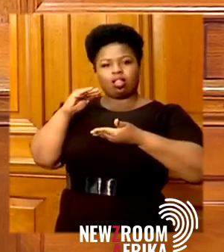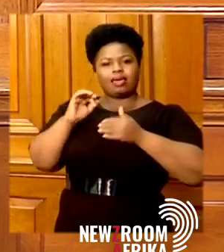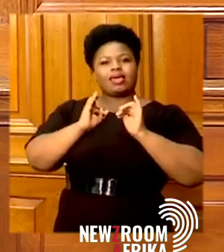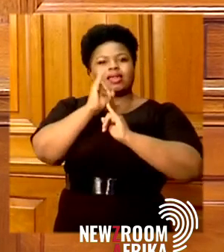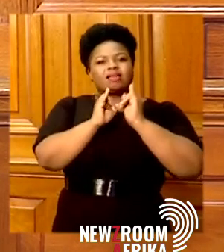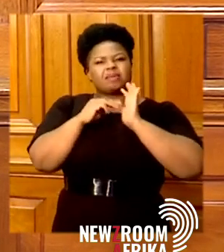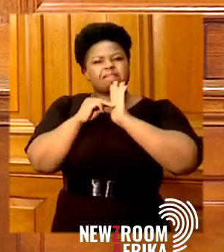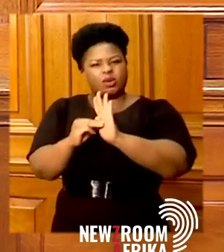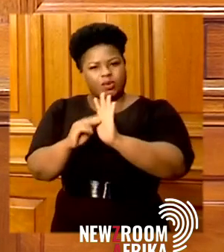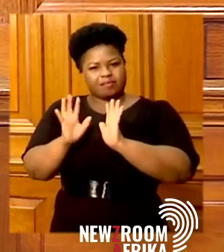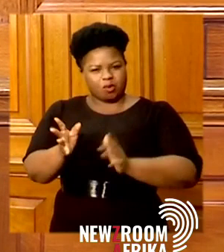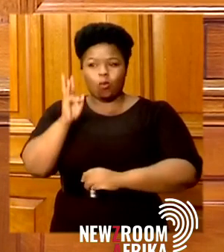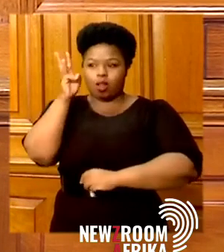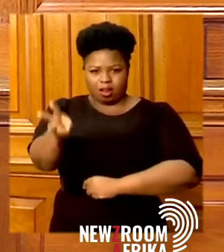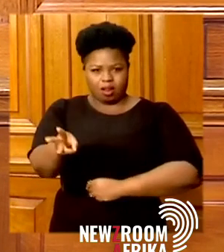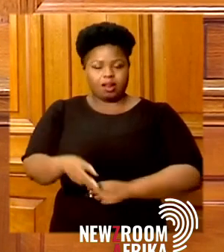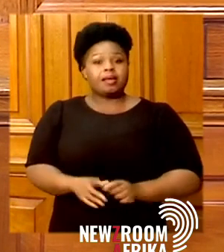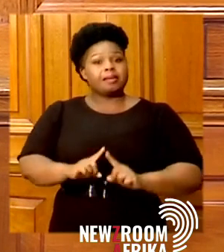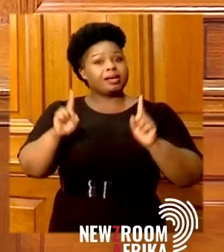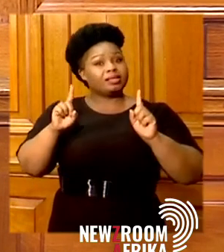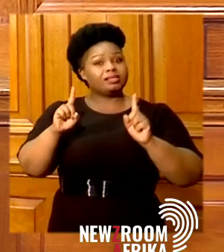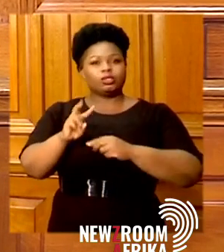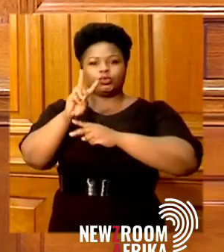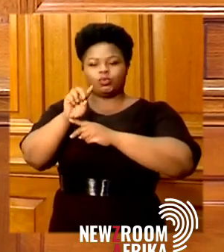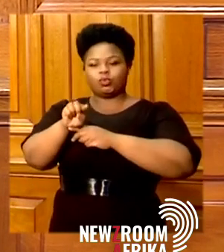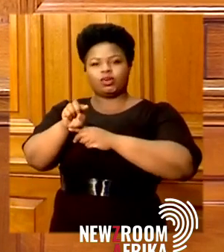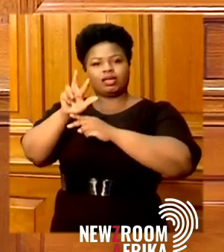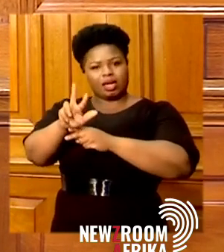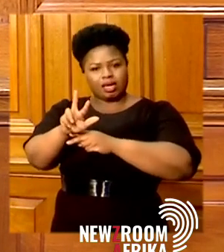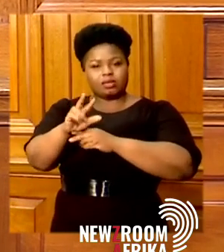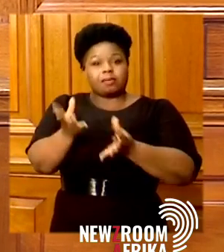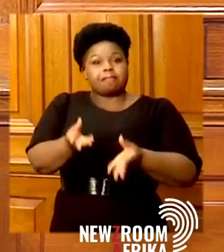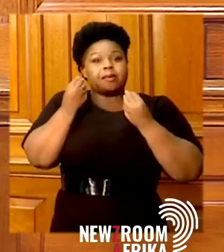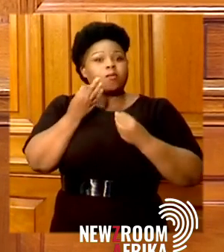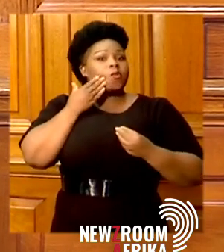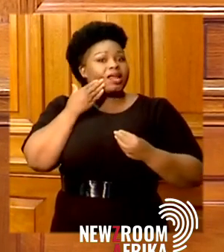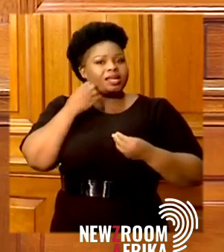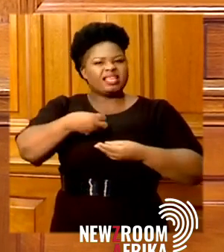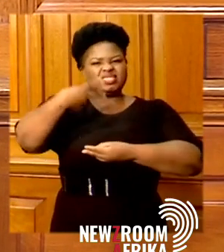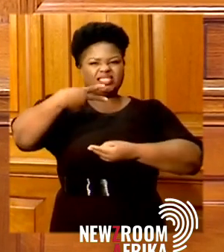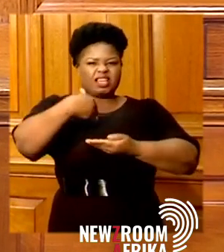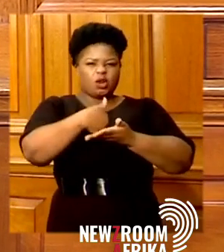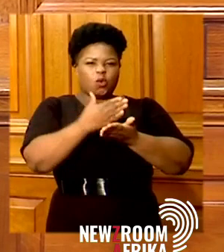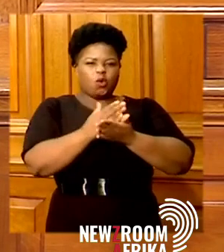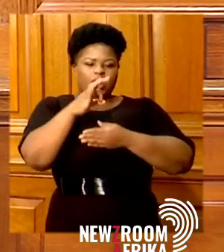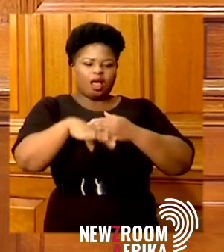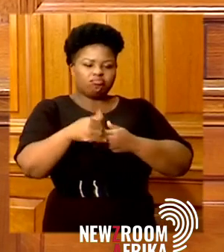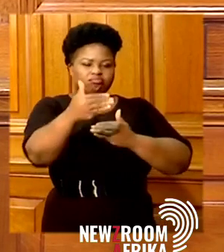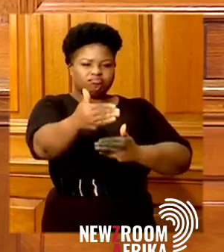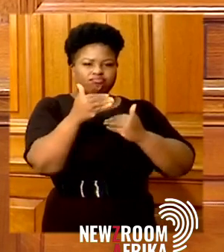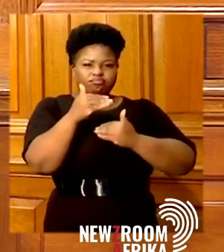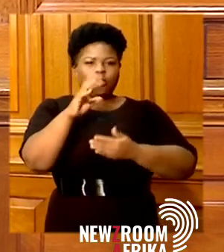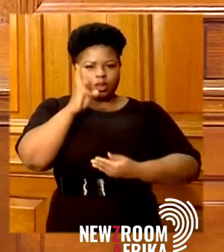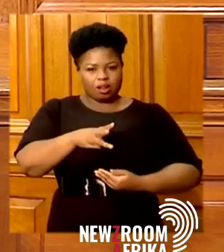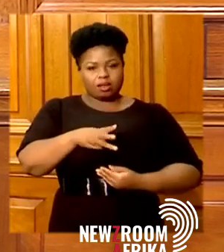doses, 2.8 million doses will be delivered in the second quarter, and the rest spread throughout